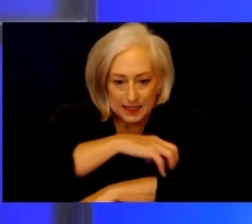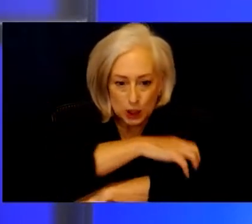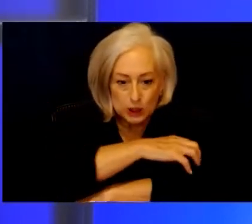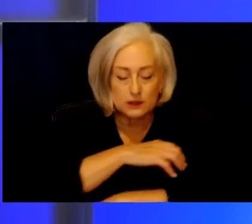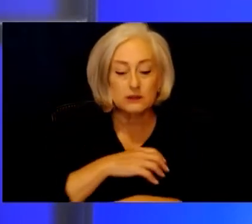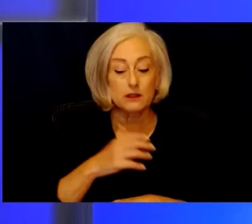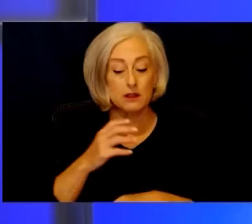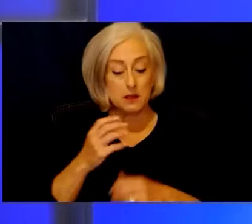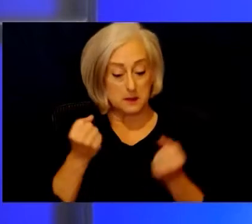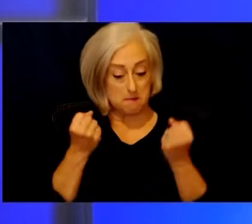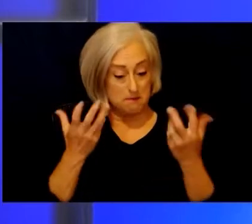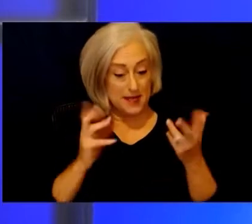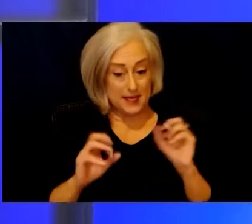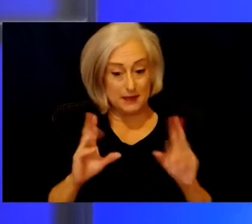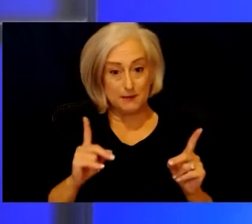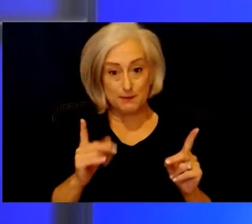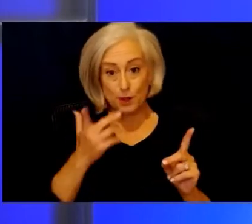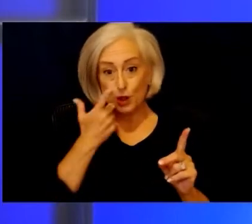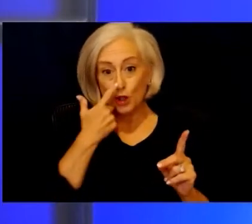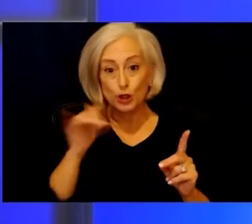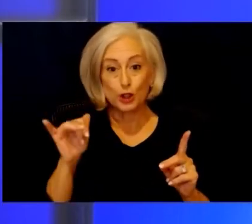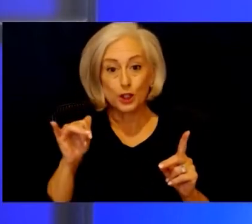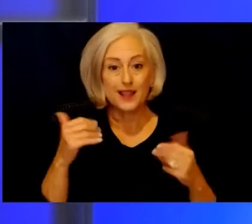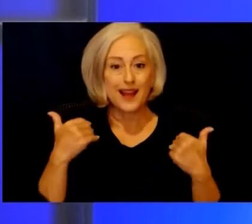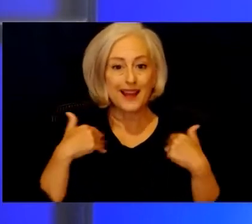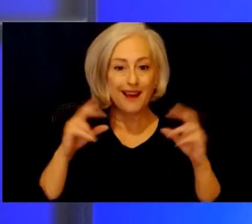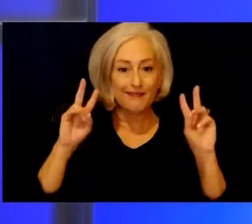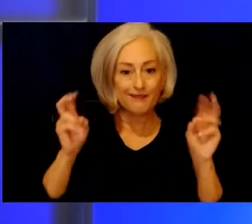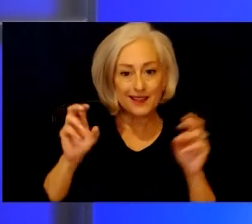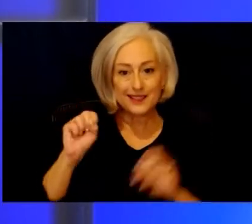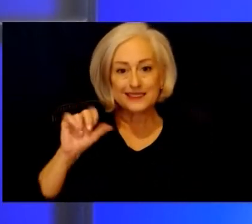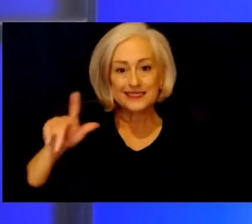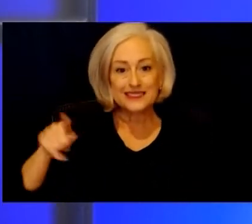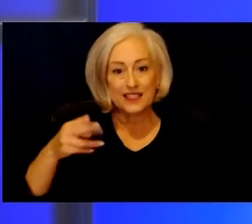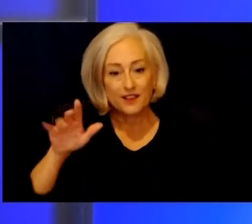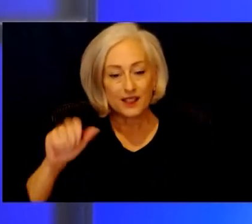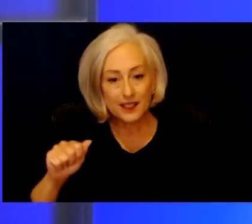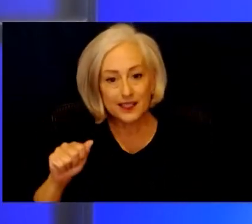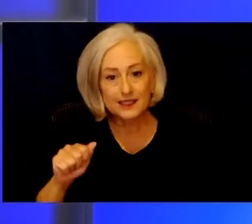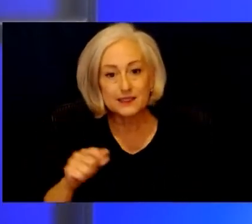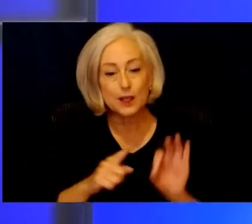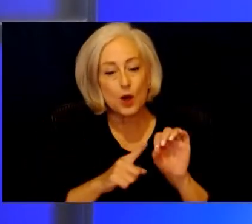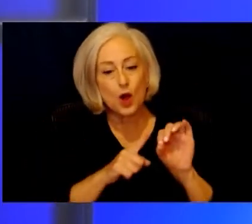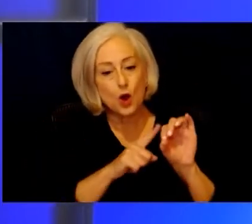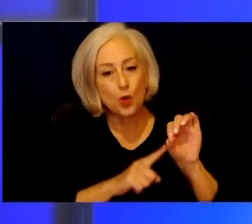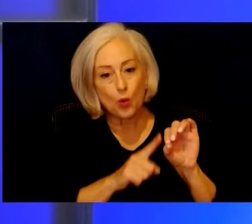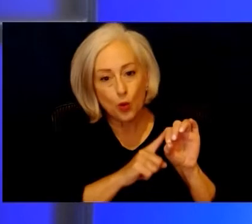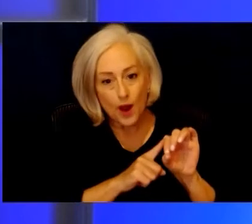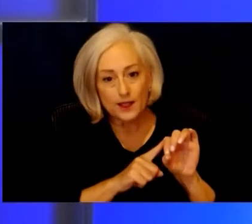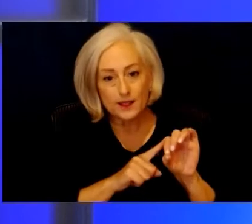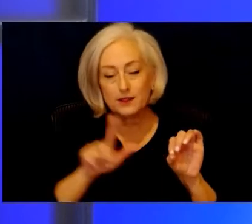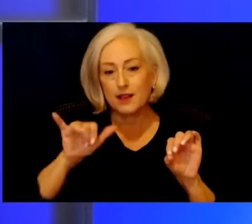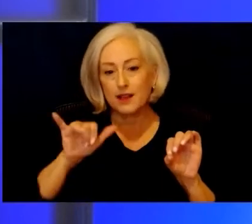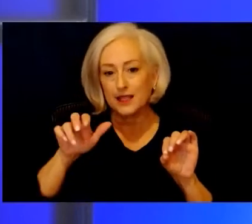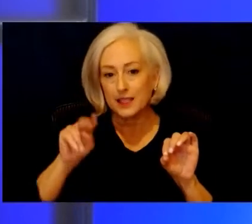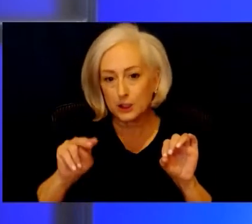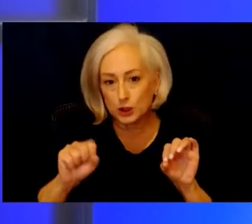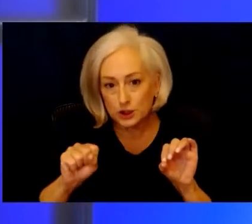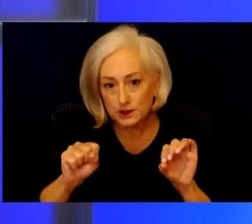had like syphilis or, rectal lesions. And so they also aren't having the degree